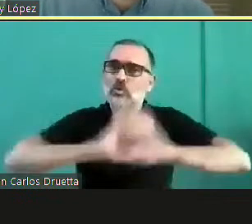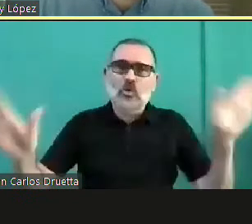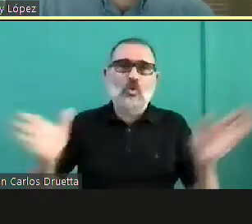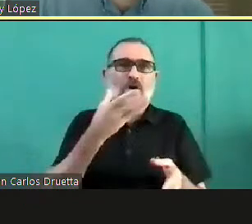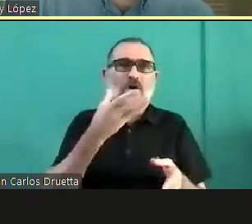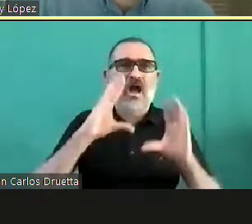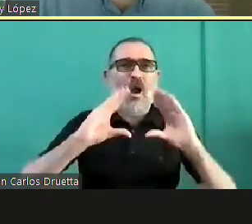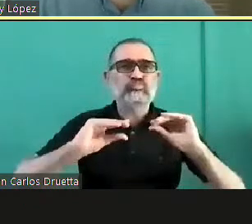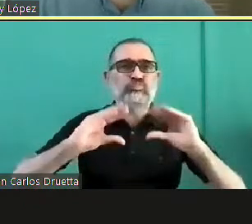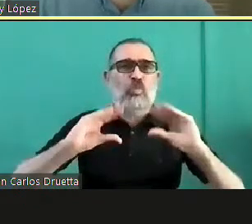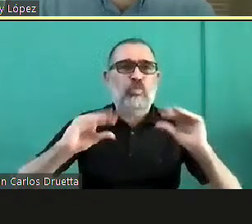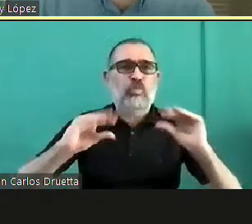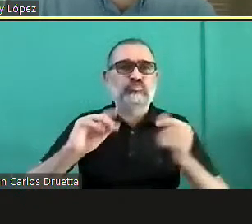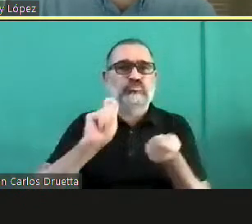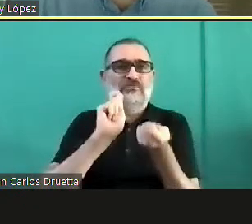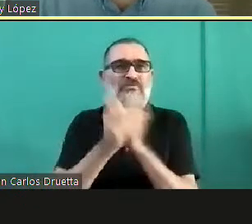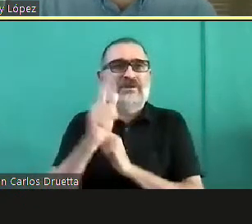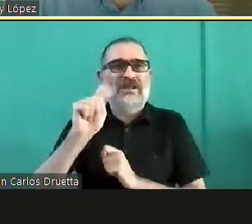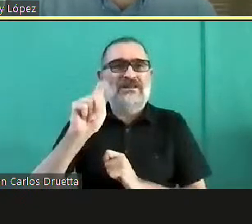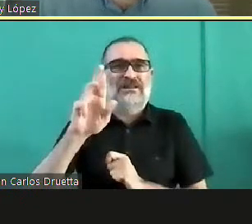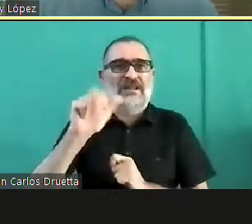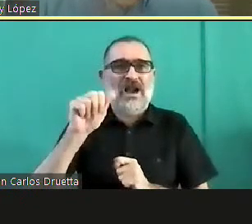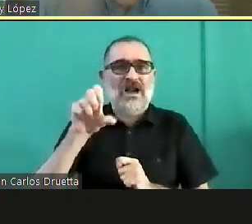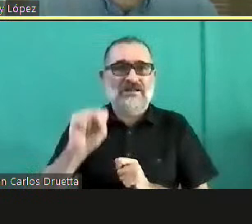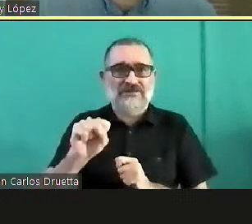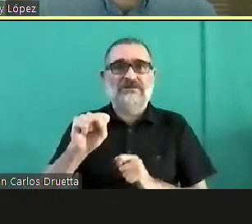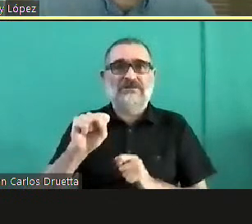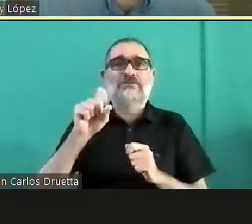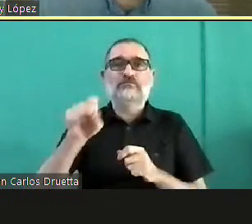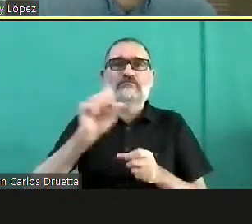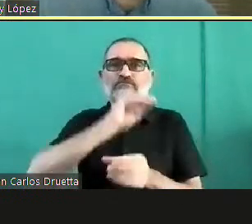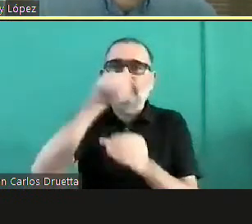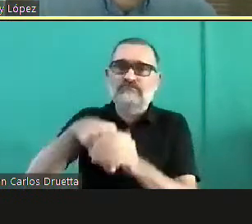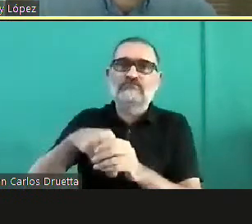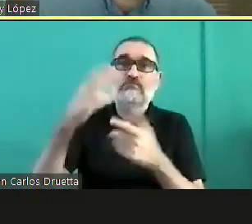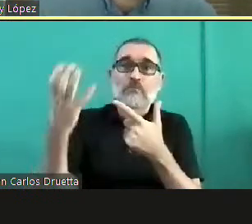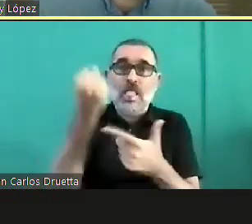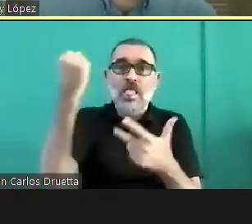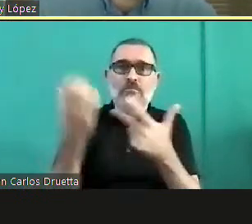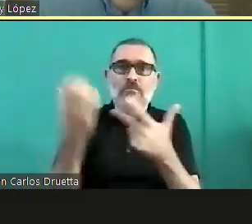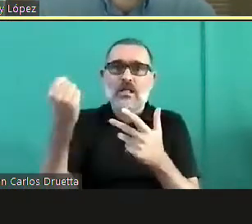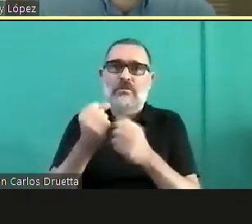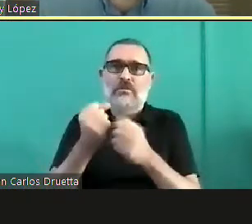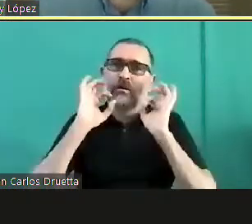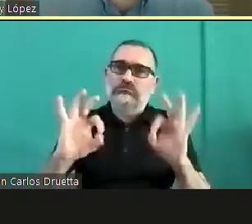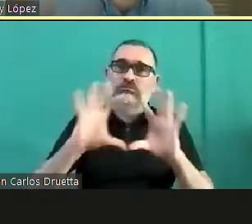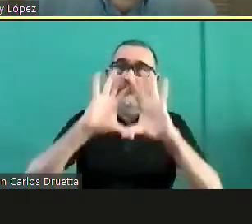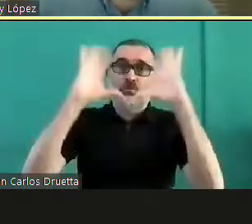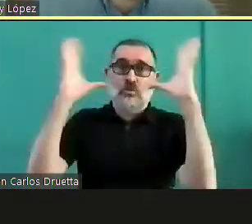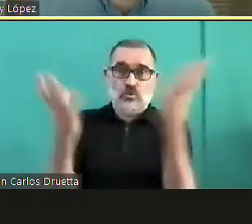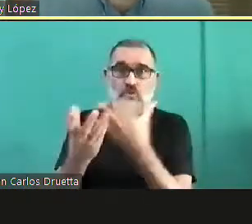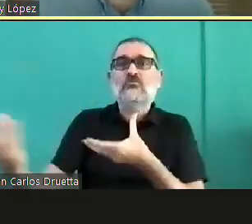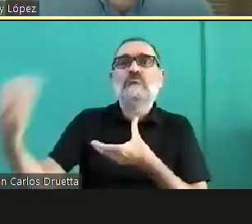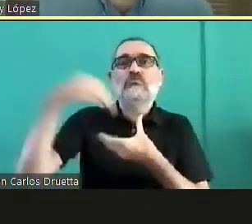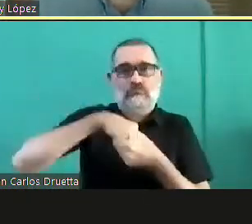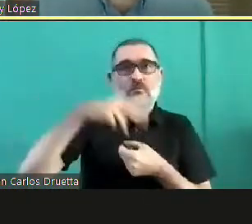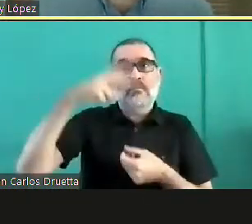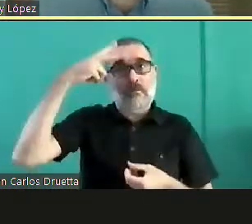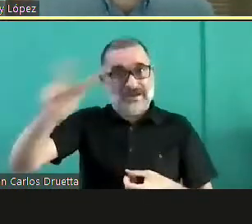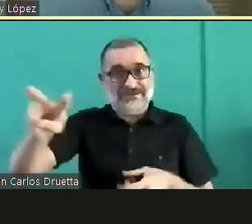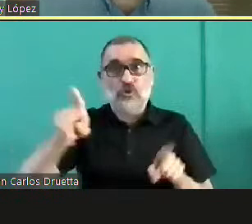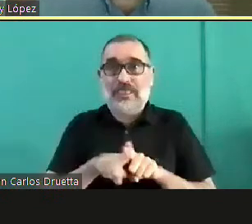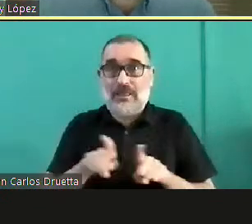eliminate trans fats from the Mexican diet. We also have the